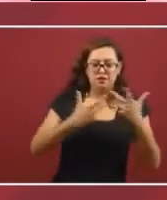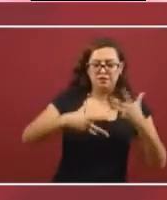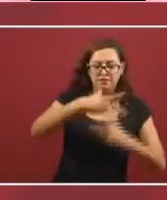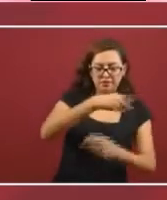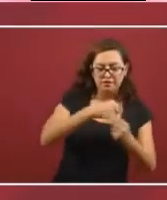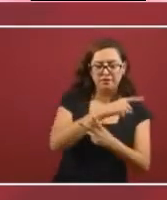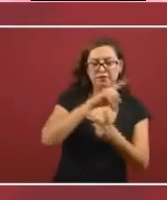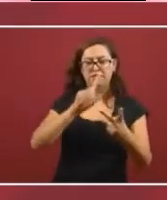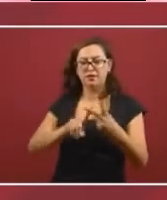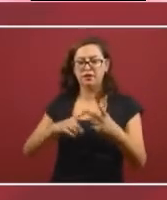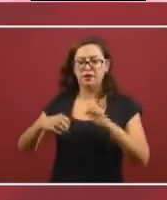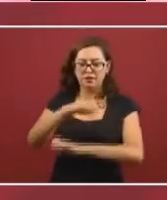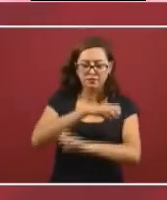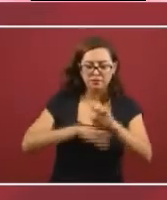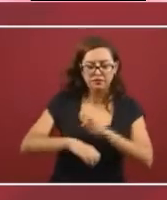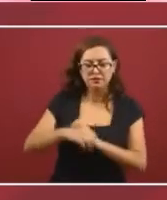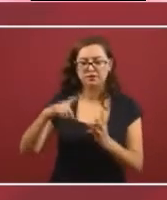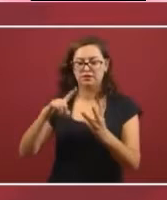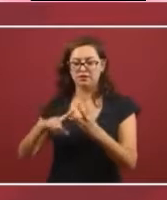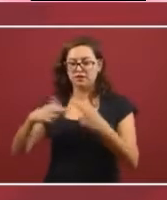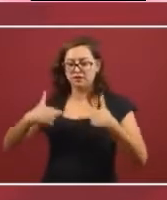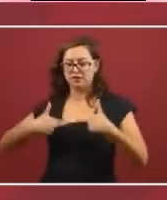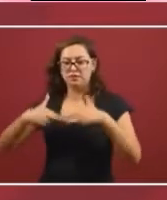the representatives